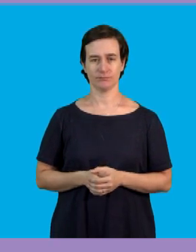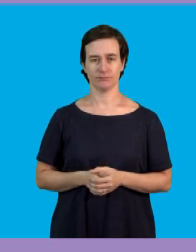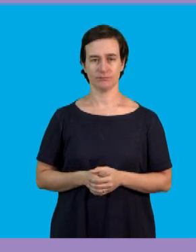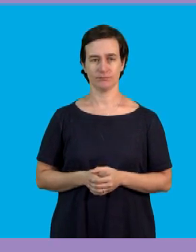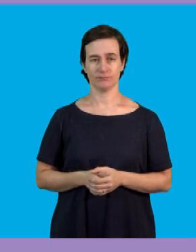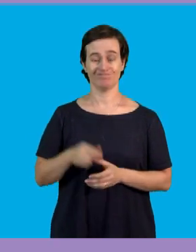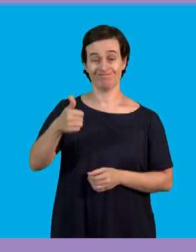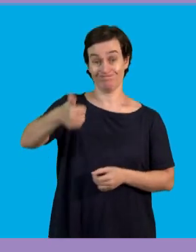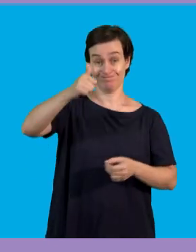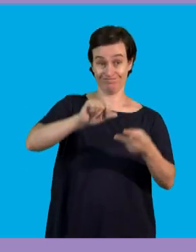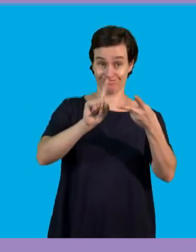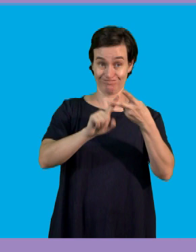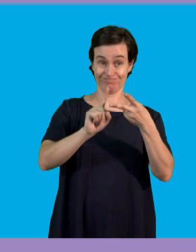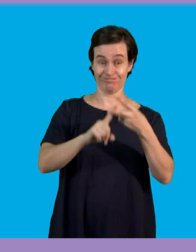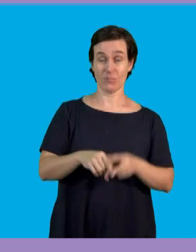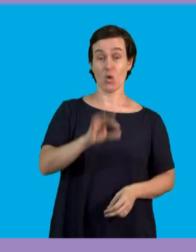This next one is